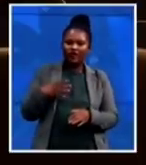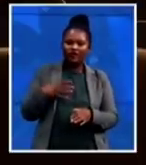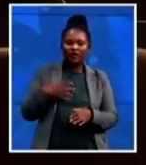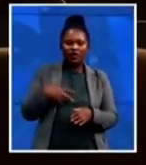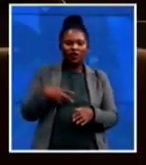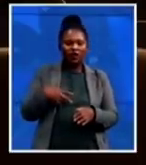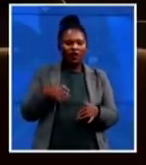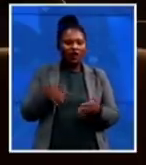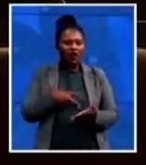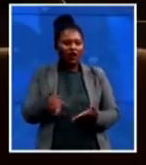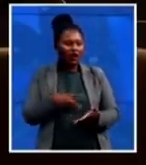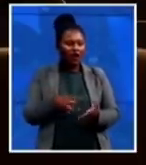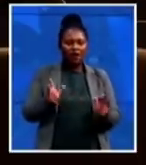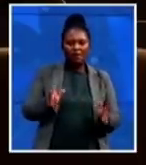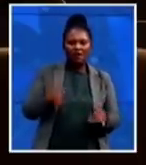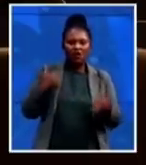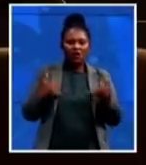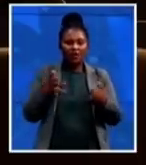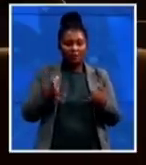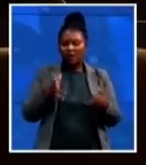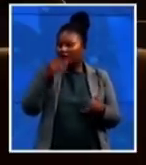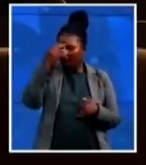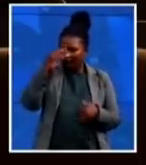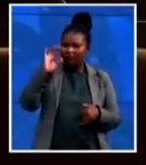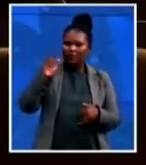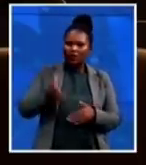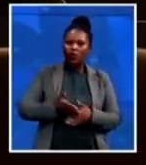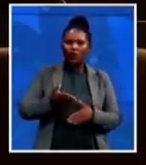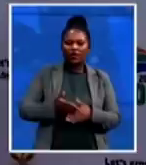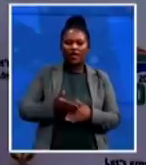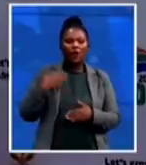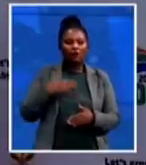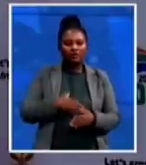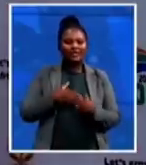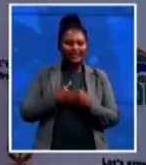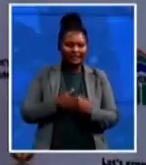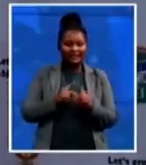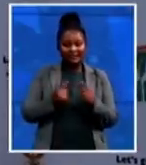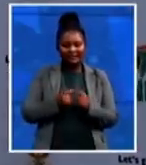government as led by the president and his team. Thank you, Minister. Thank you.